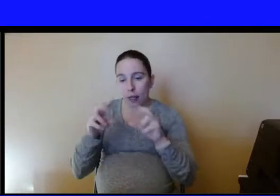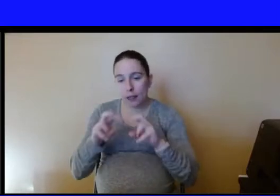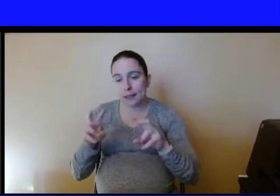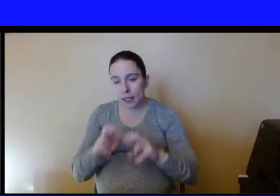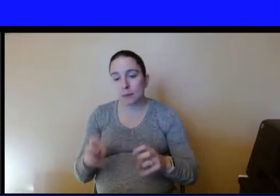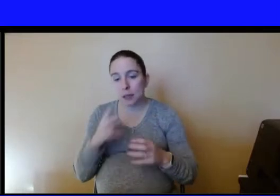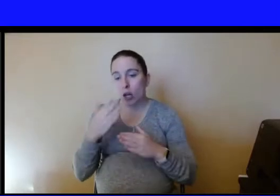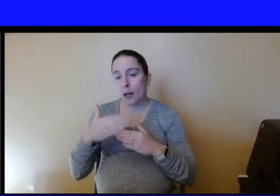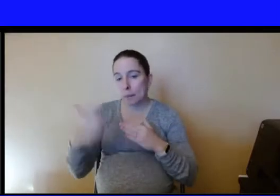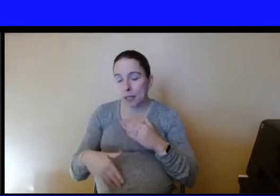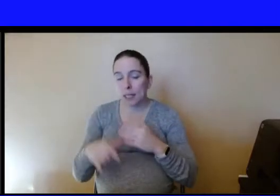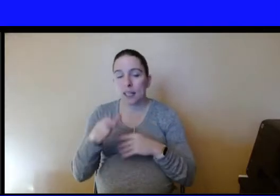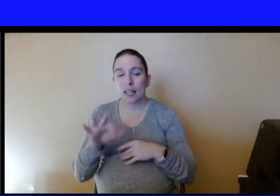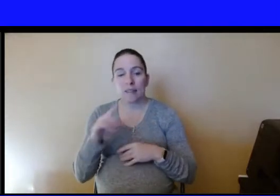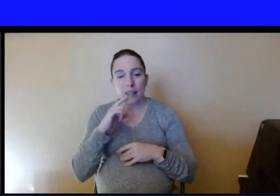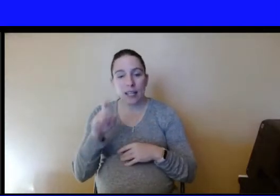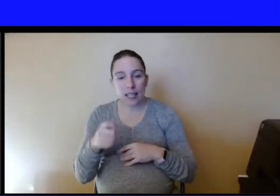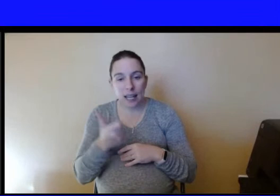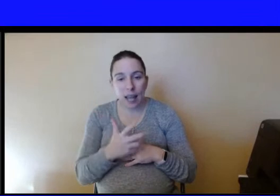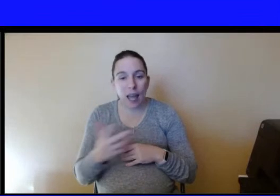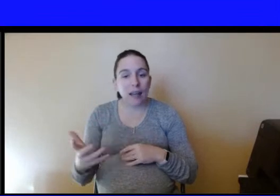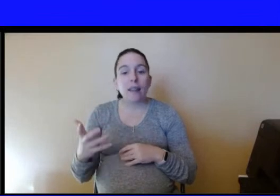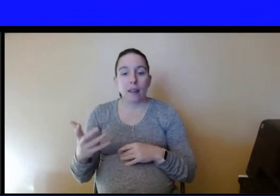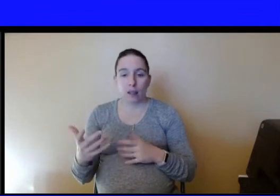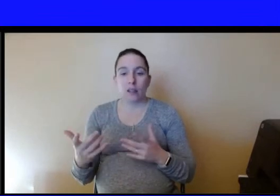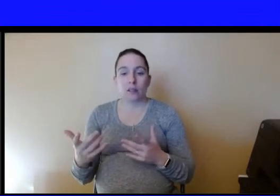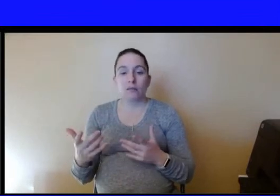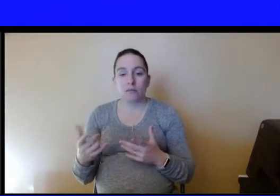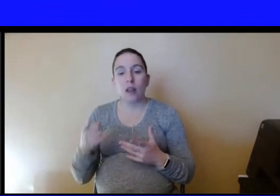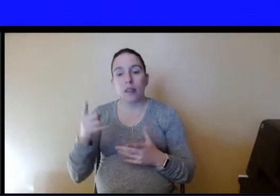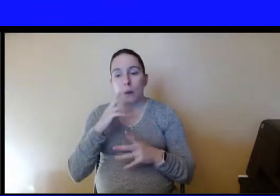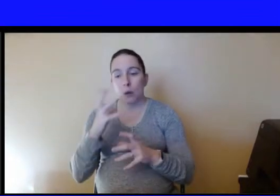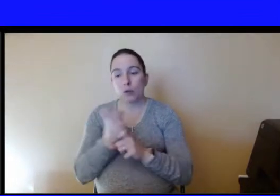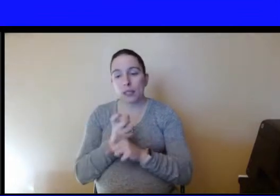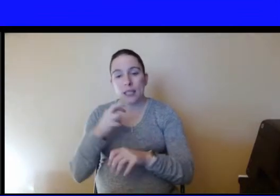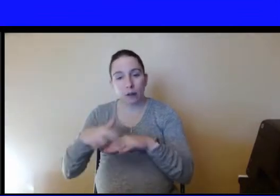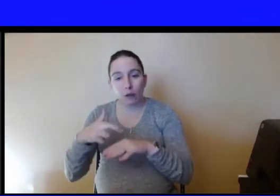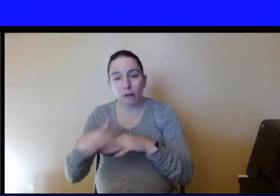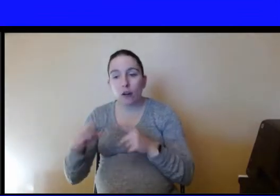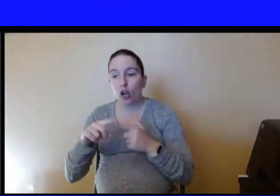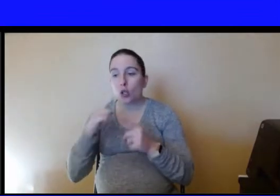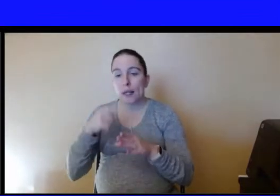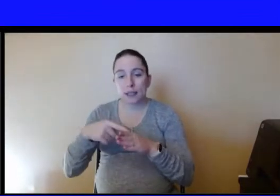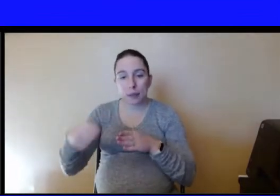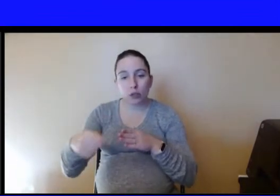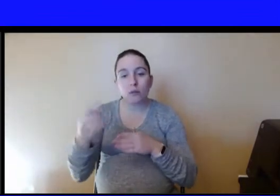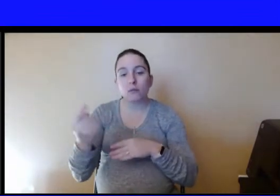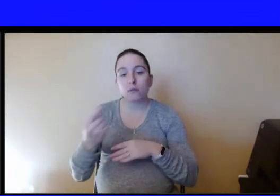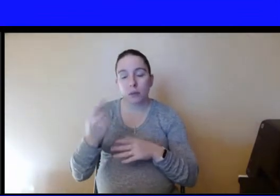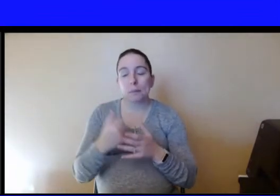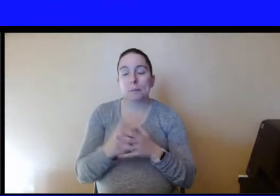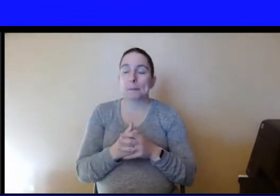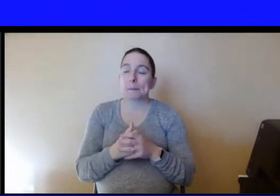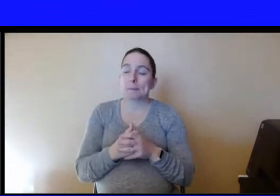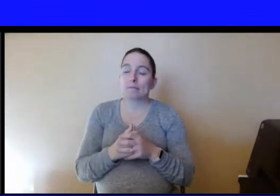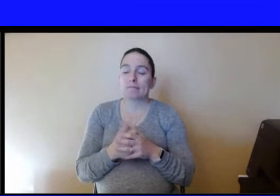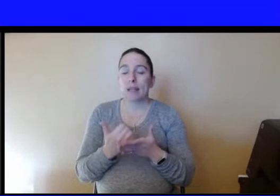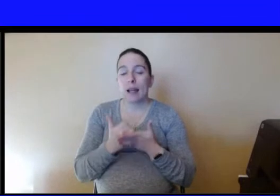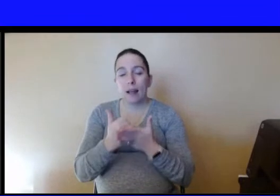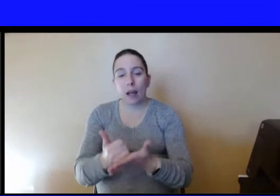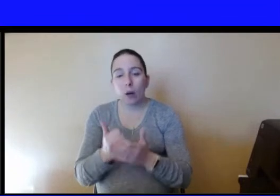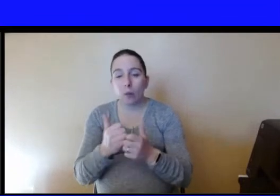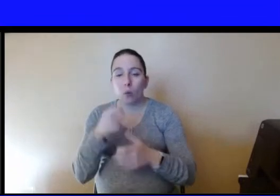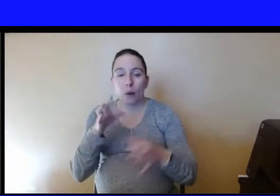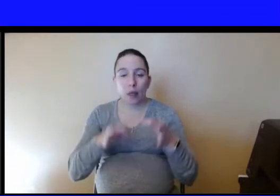care system. We are contracted with 34 different agencies. This was a pretty significant transition for the